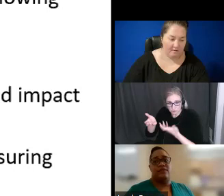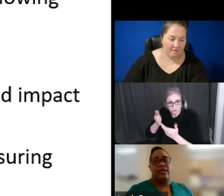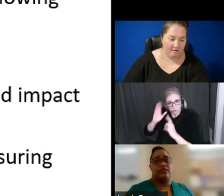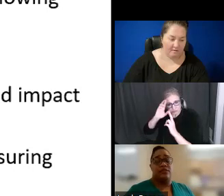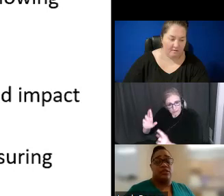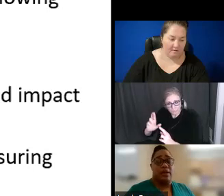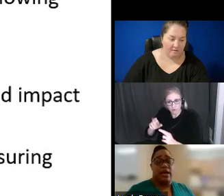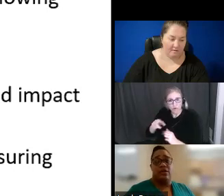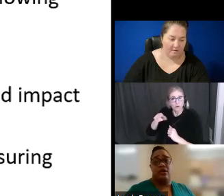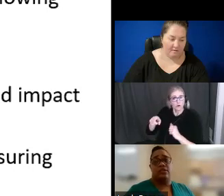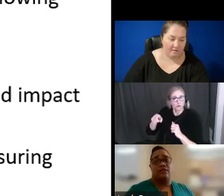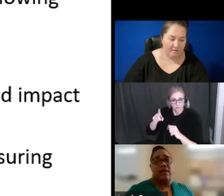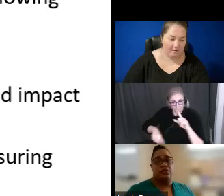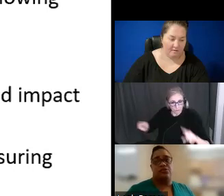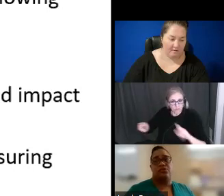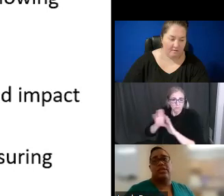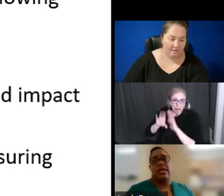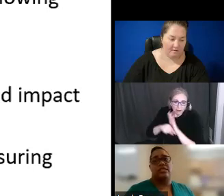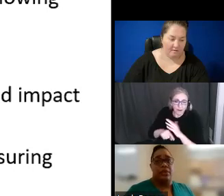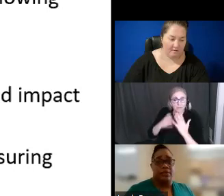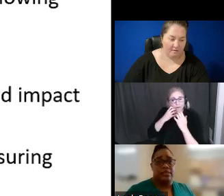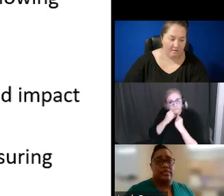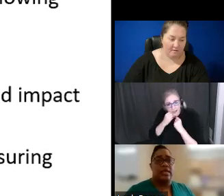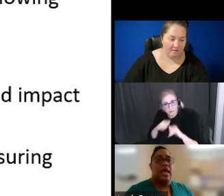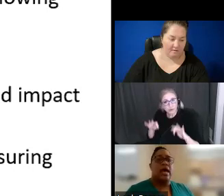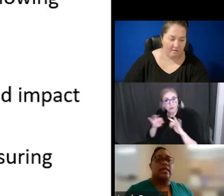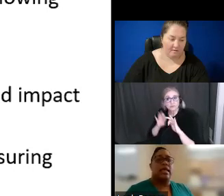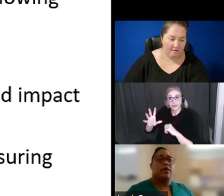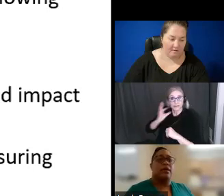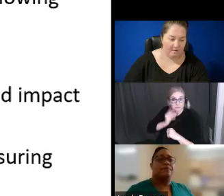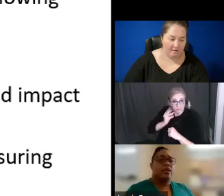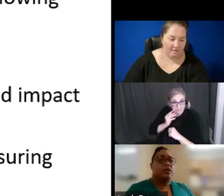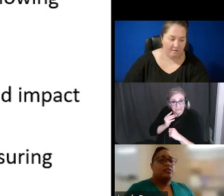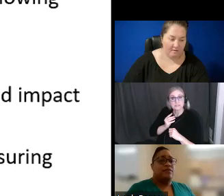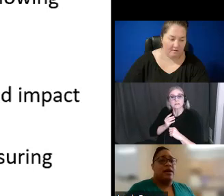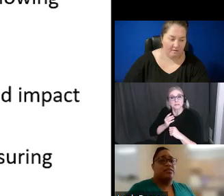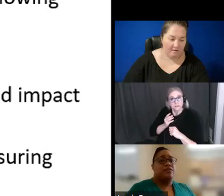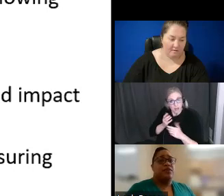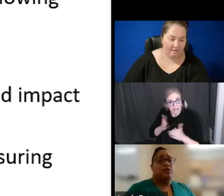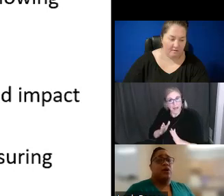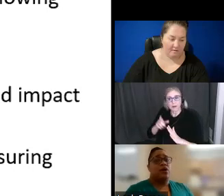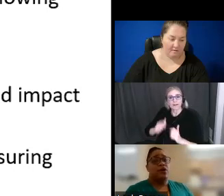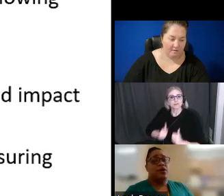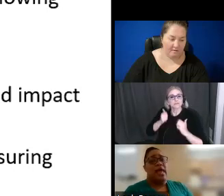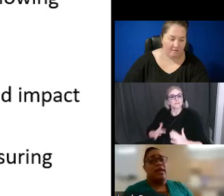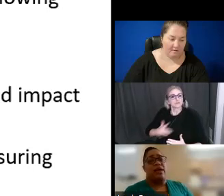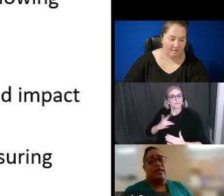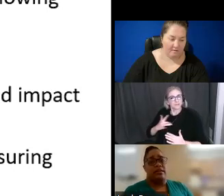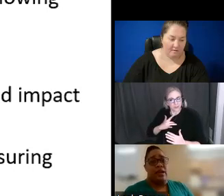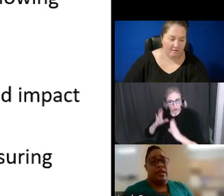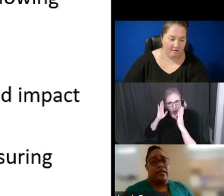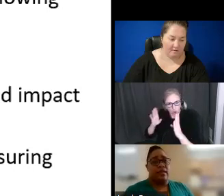of the diverse backgrounds, the values, the experiences, allowing survivors to feel heard